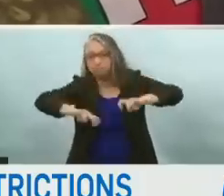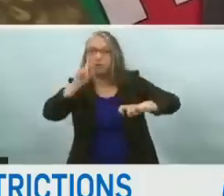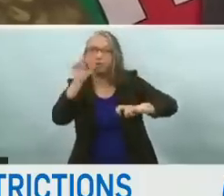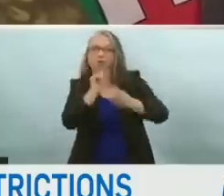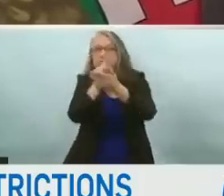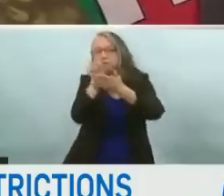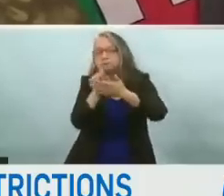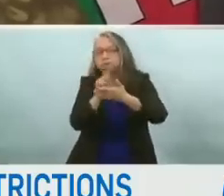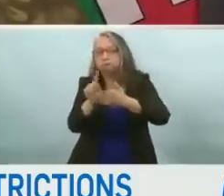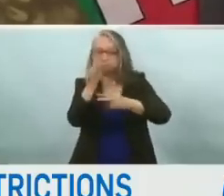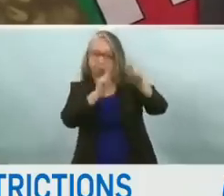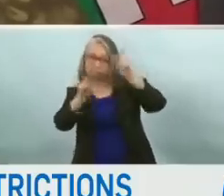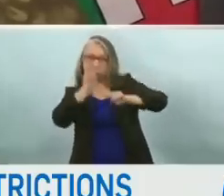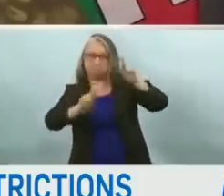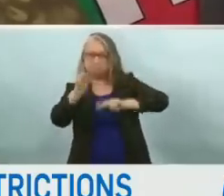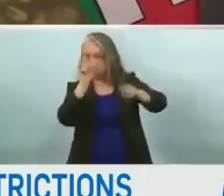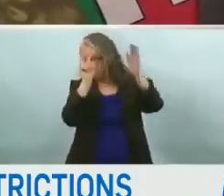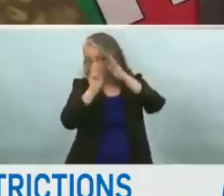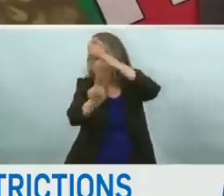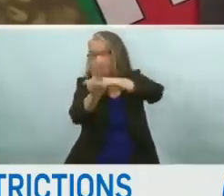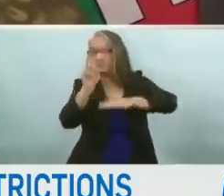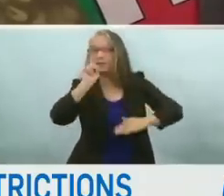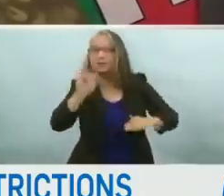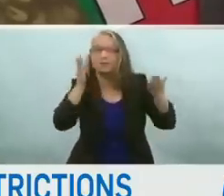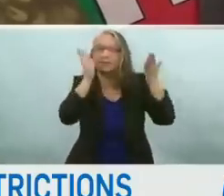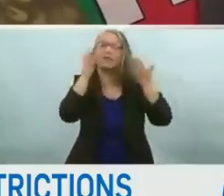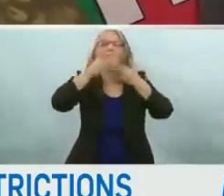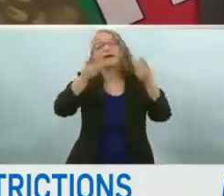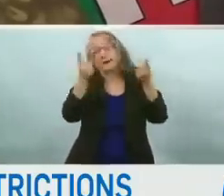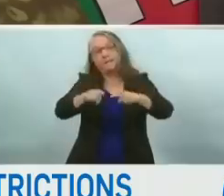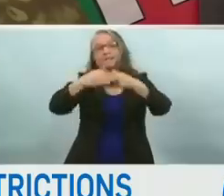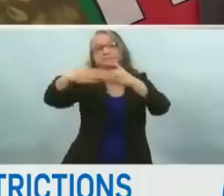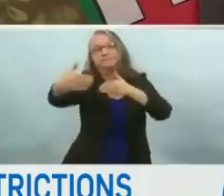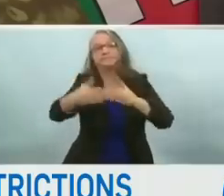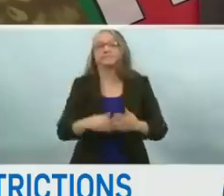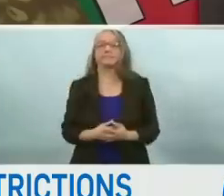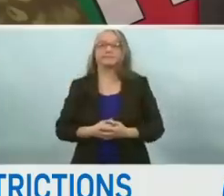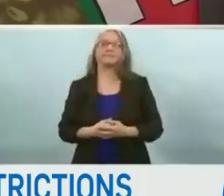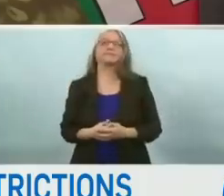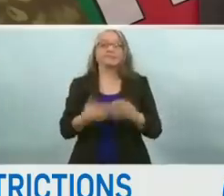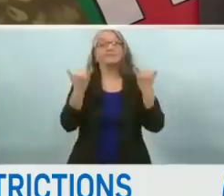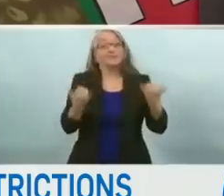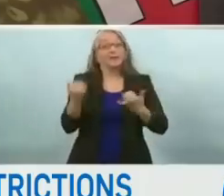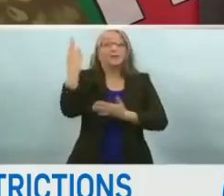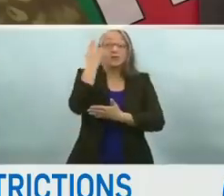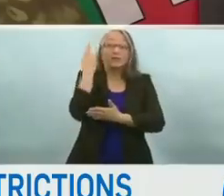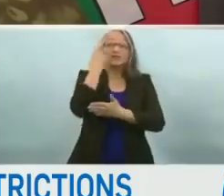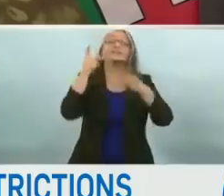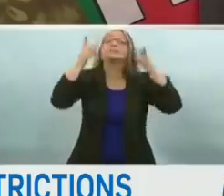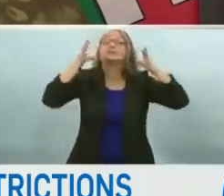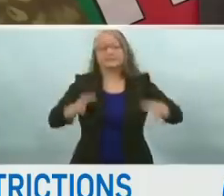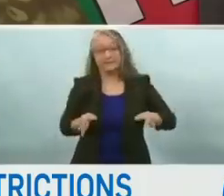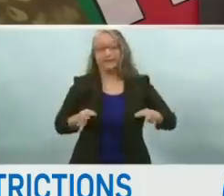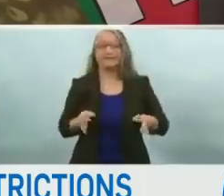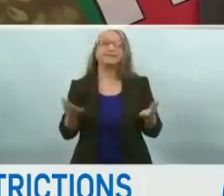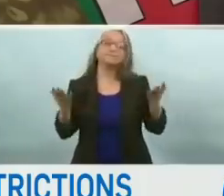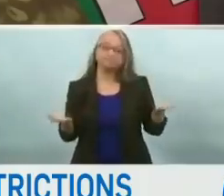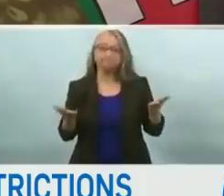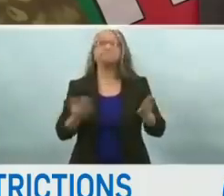said, we take a number of things into consideration: test positivity, the actual trends in hospital